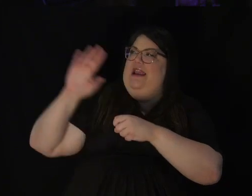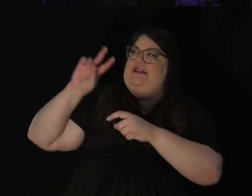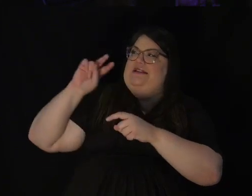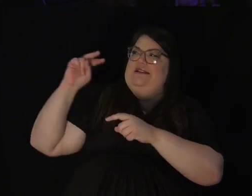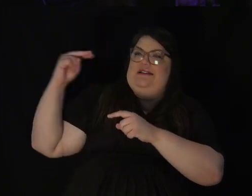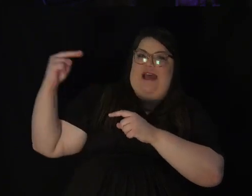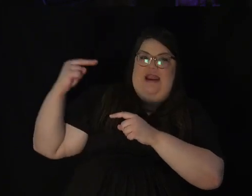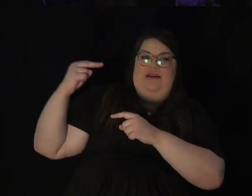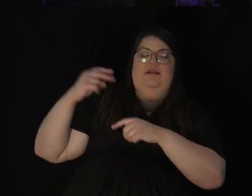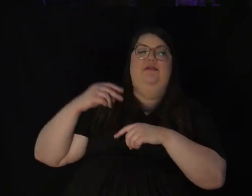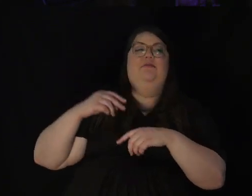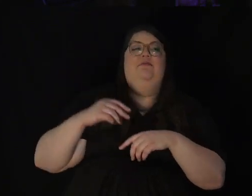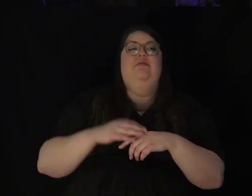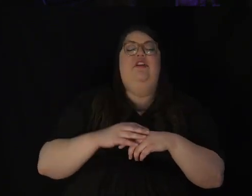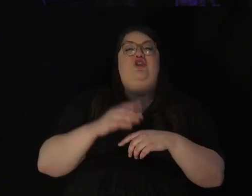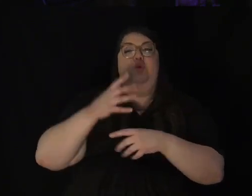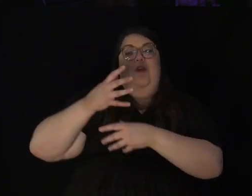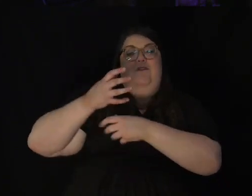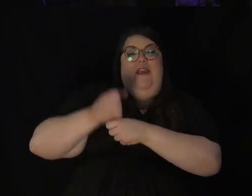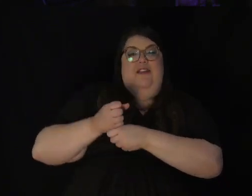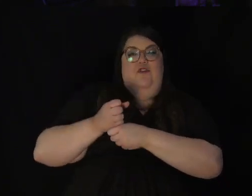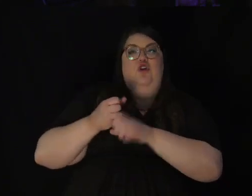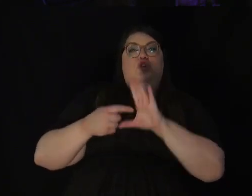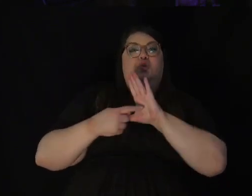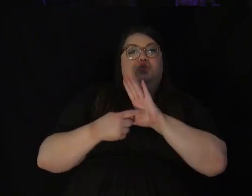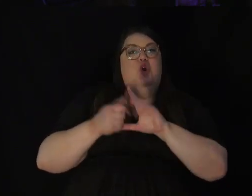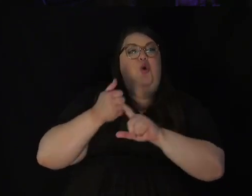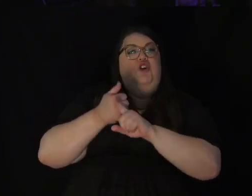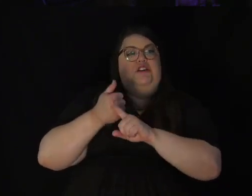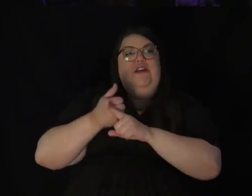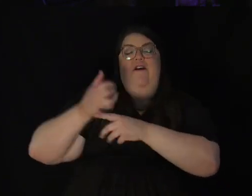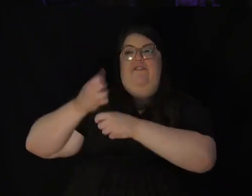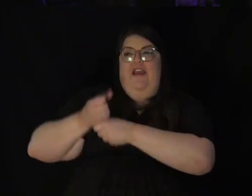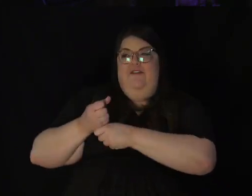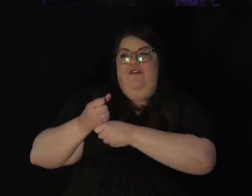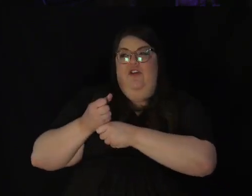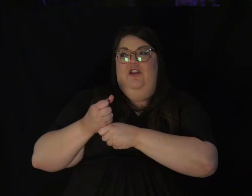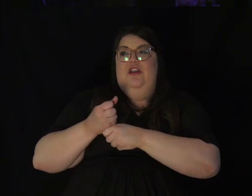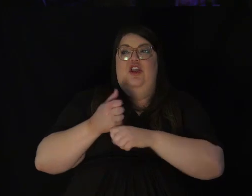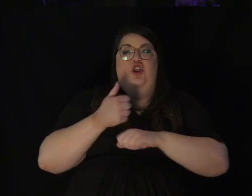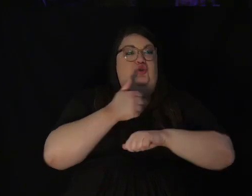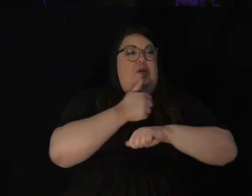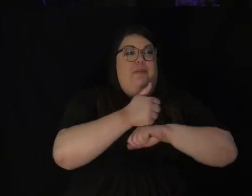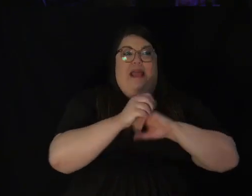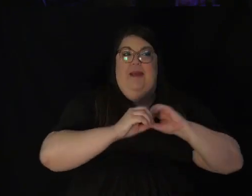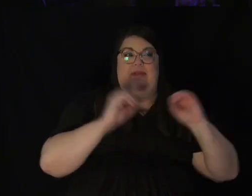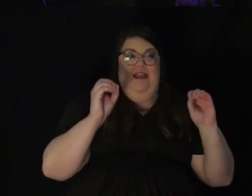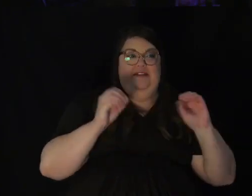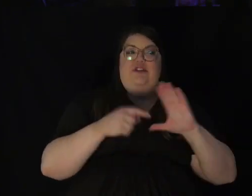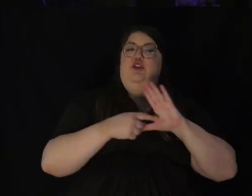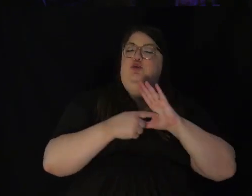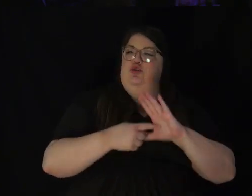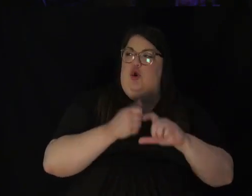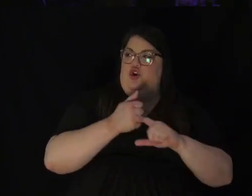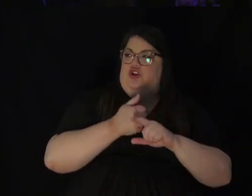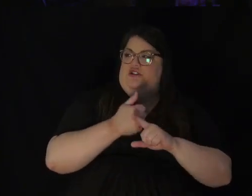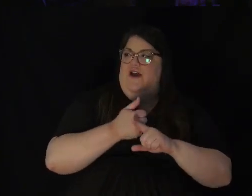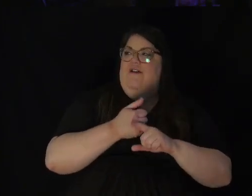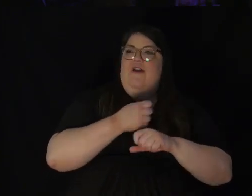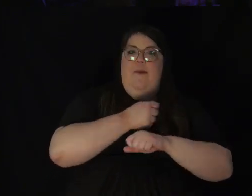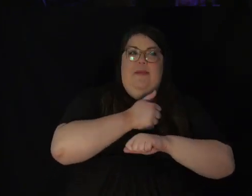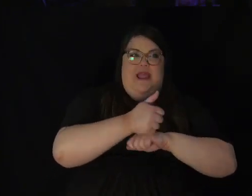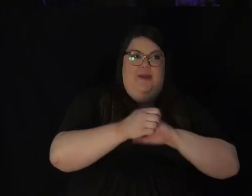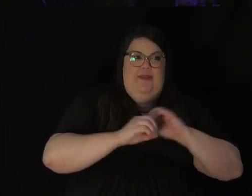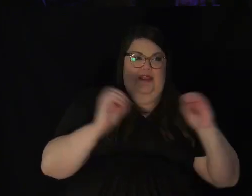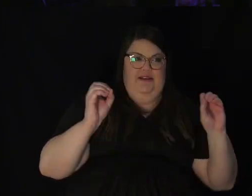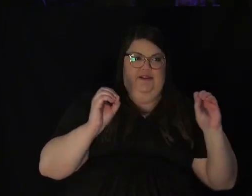you show yourself faithful. To the blameless, you show yourself blameless. To the pure, you